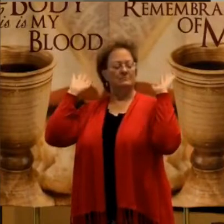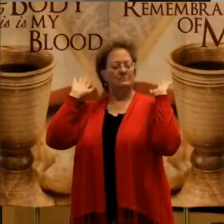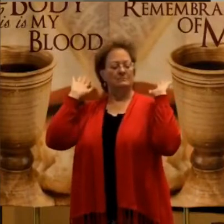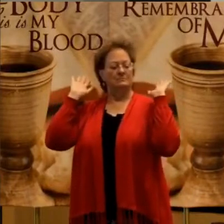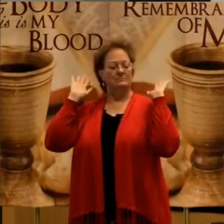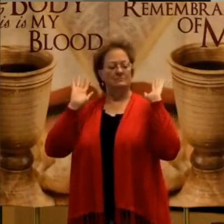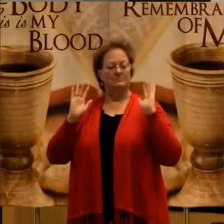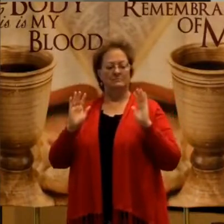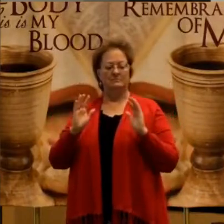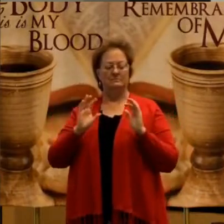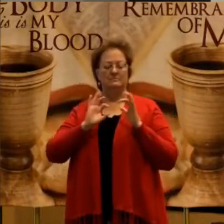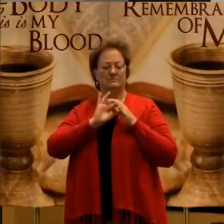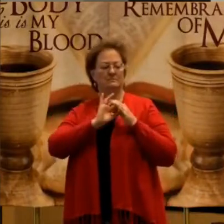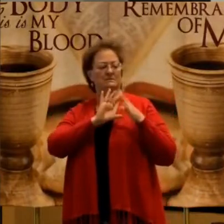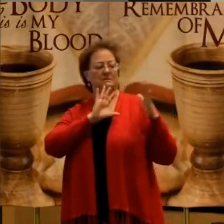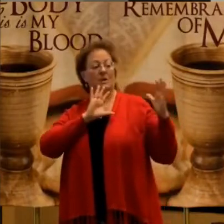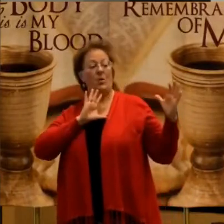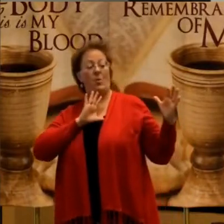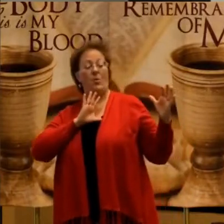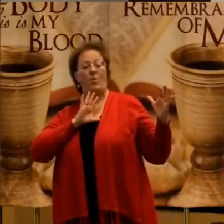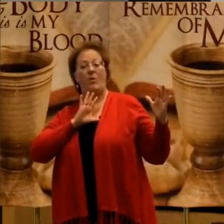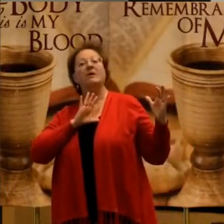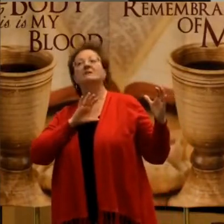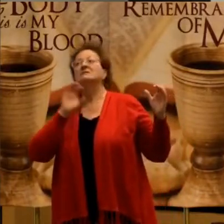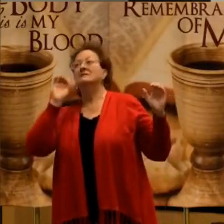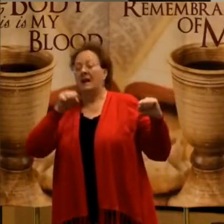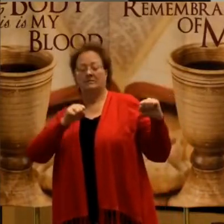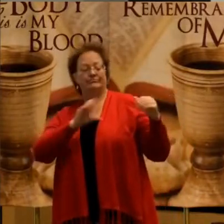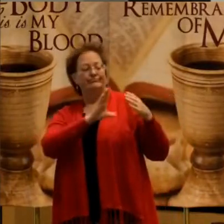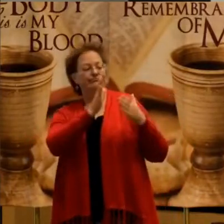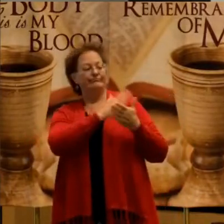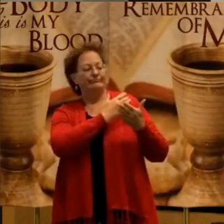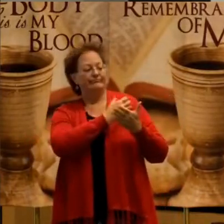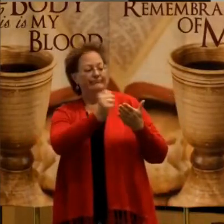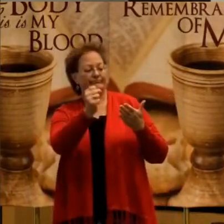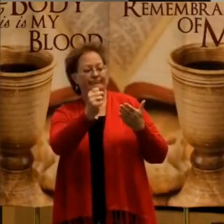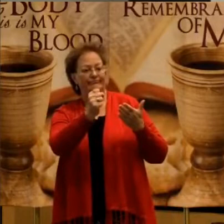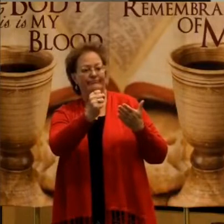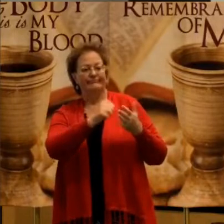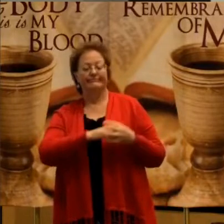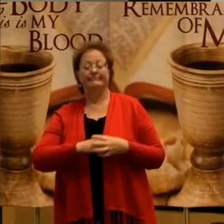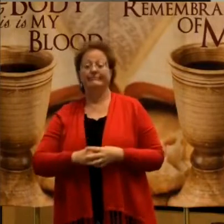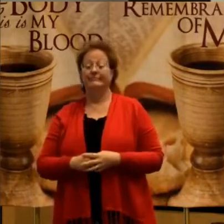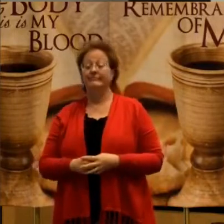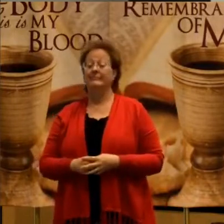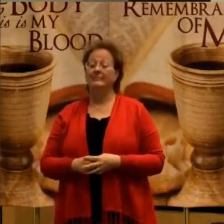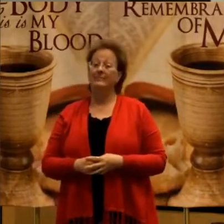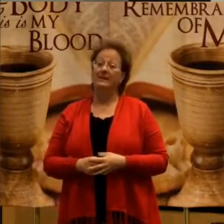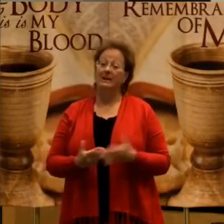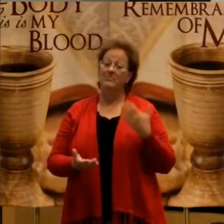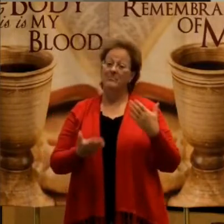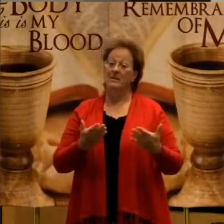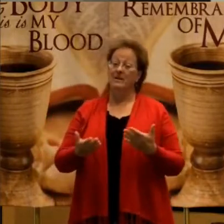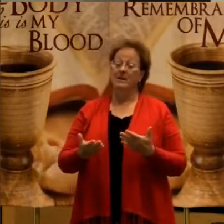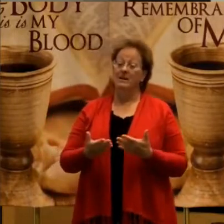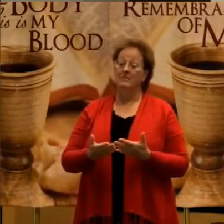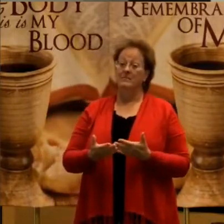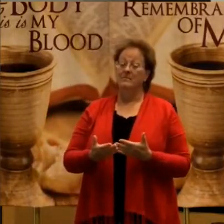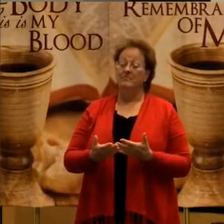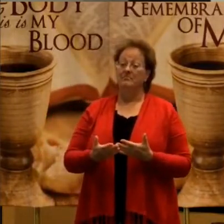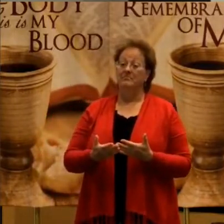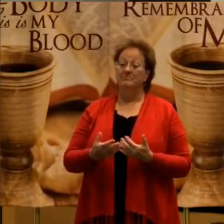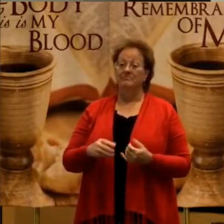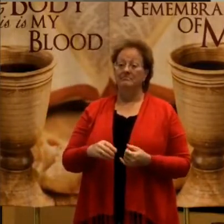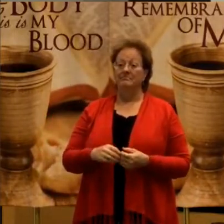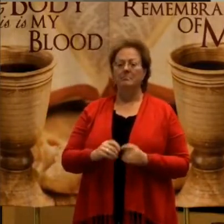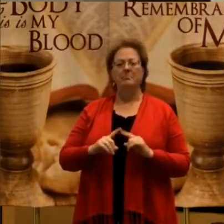get some social distance before you destroy them"? No one would have blamed Moses, but that's not what Moses did. Instead,